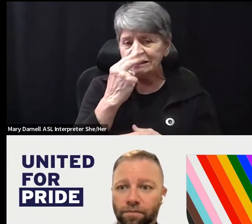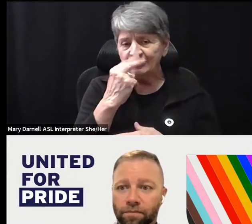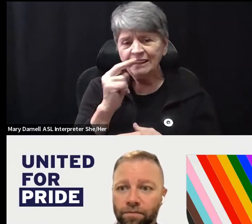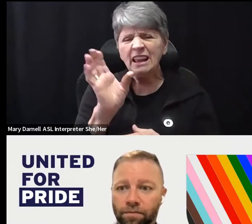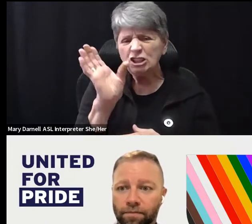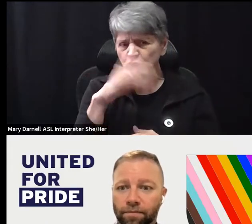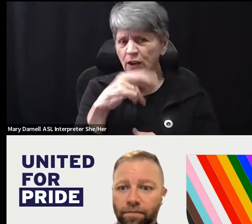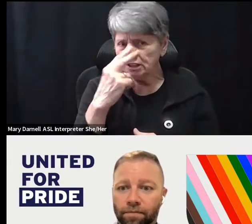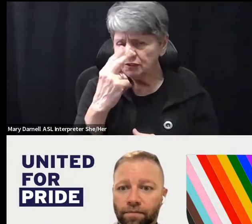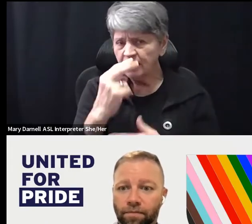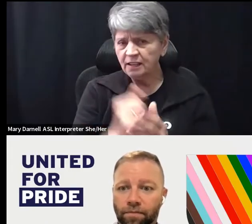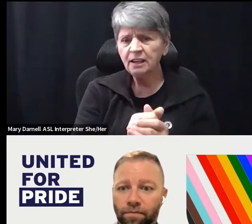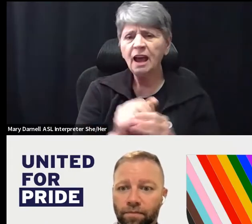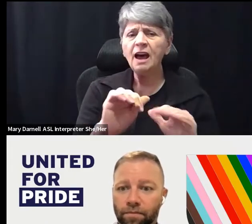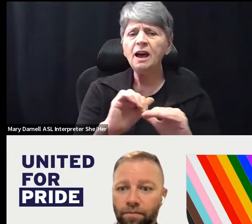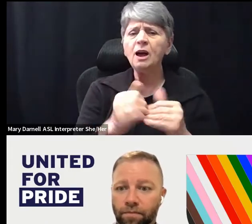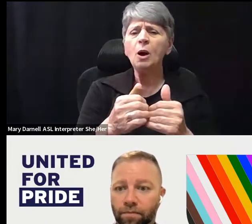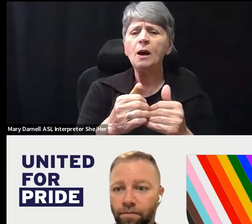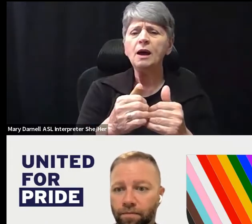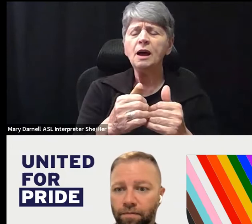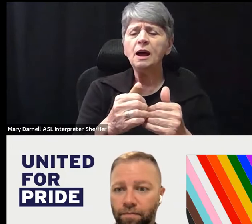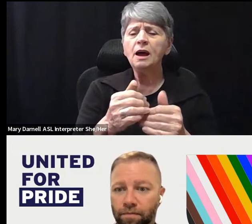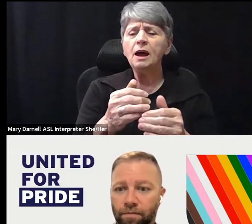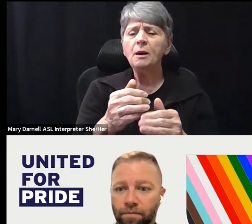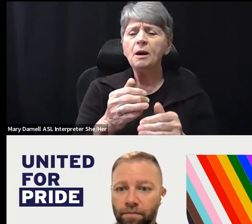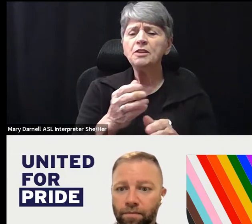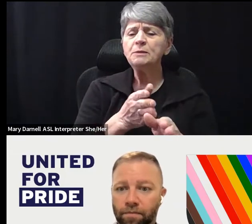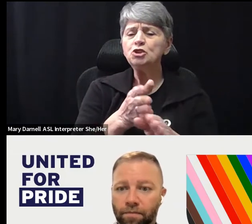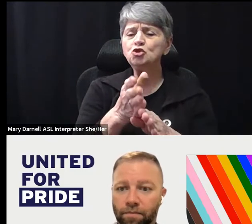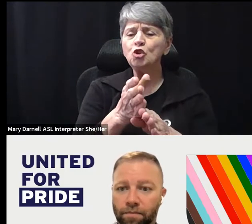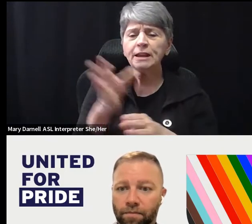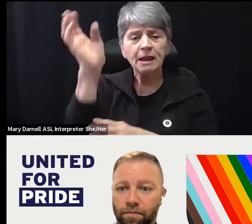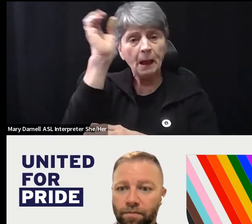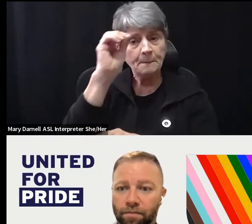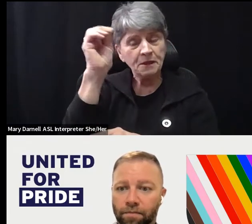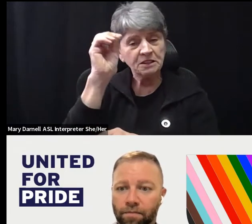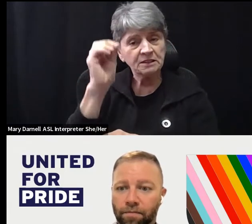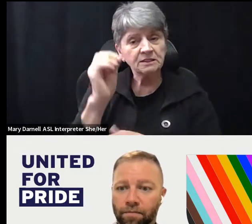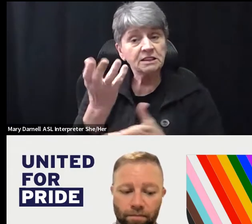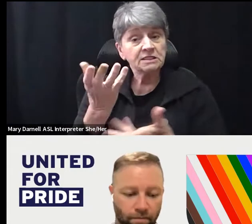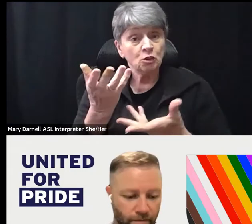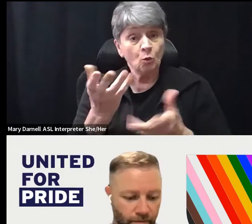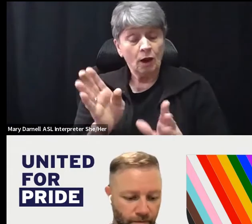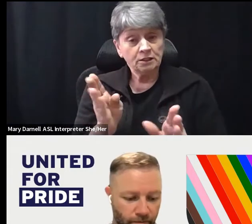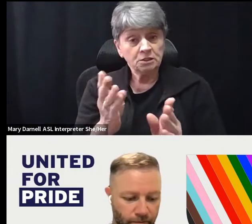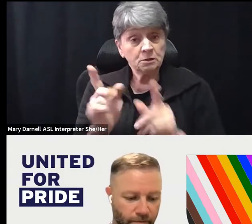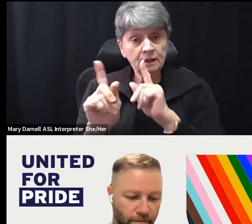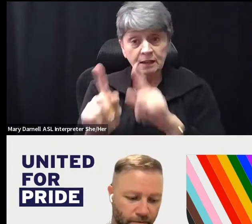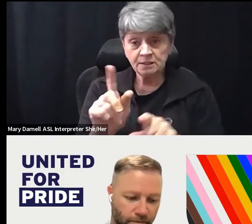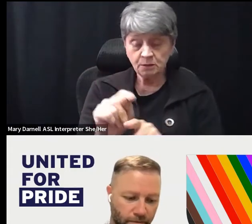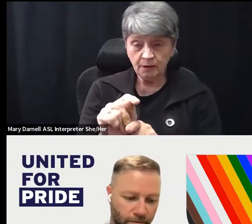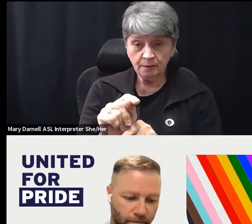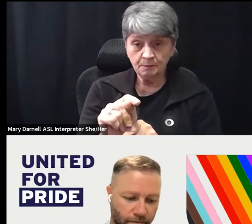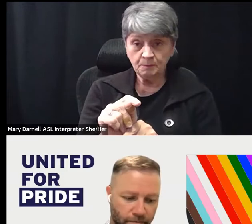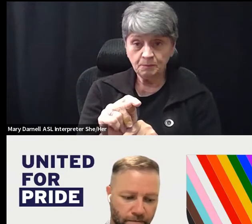you just described, Brian, because the majority opinion didn't want to address this issue, whereas the dissents certainly talked about it. You know, the